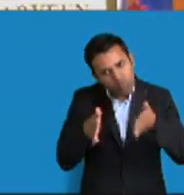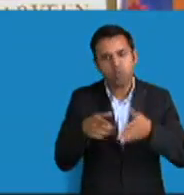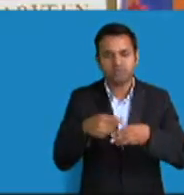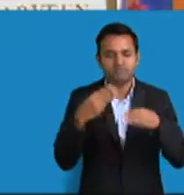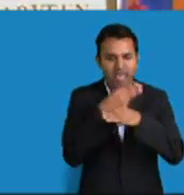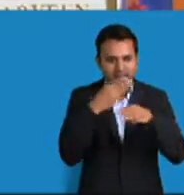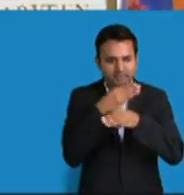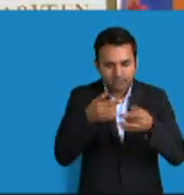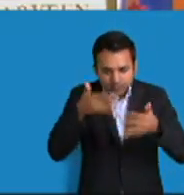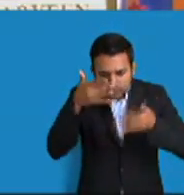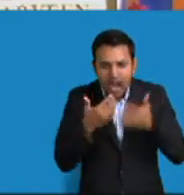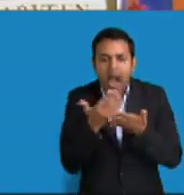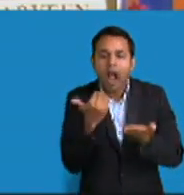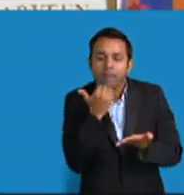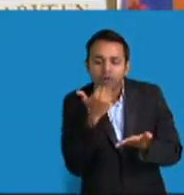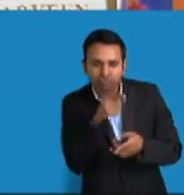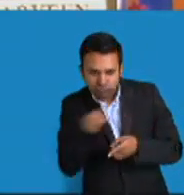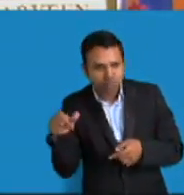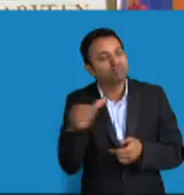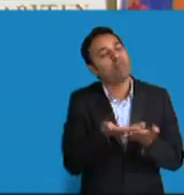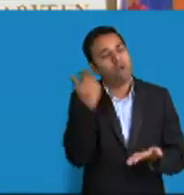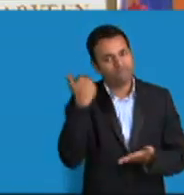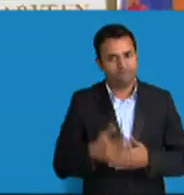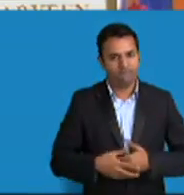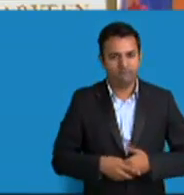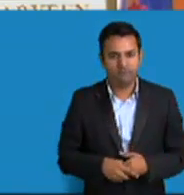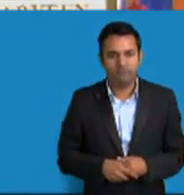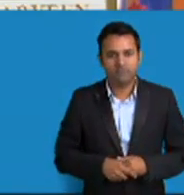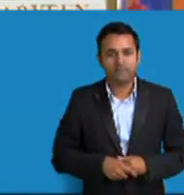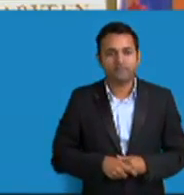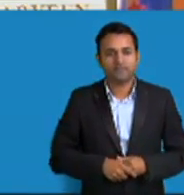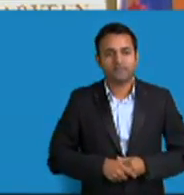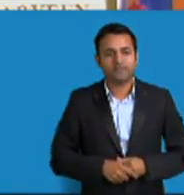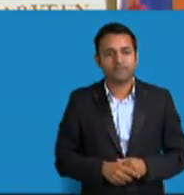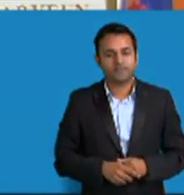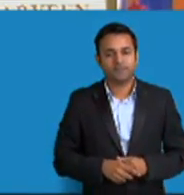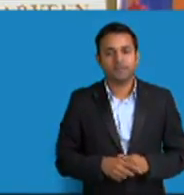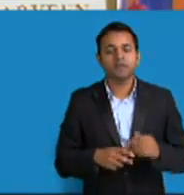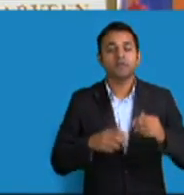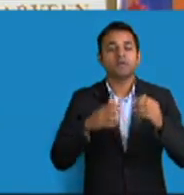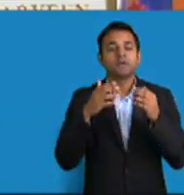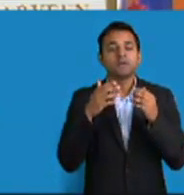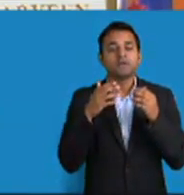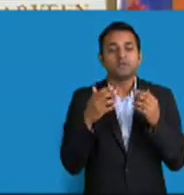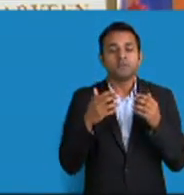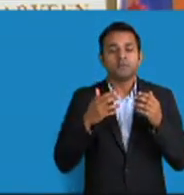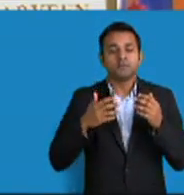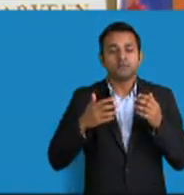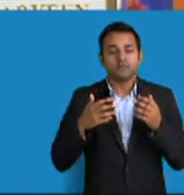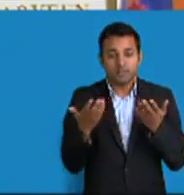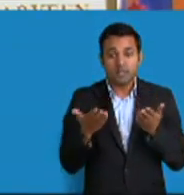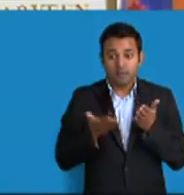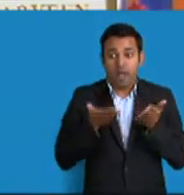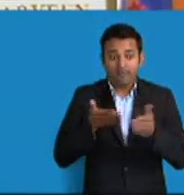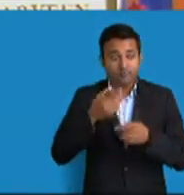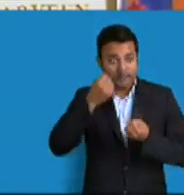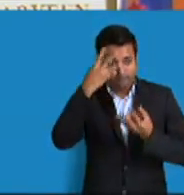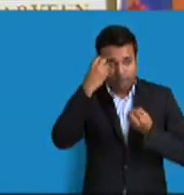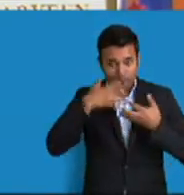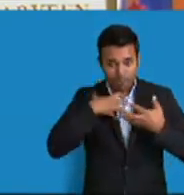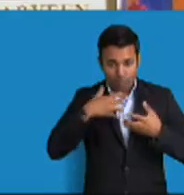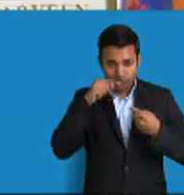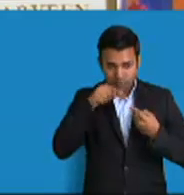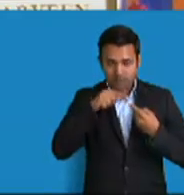Madam Speaker, the problem is I had published the full details of class size for national class size,